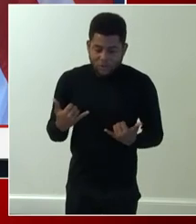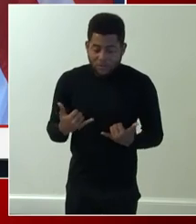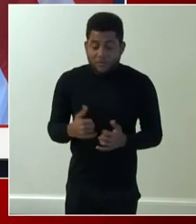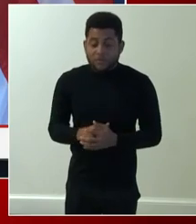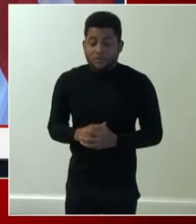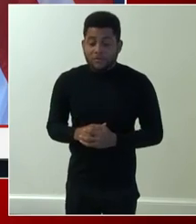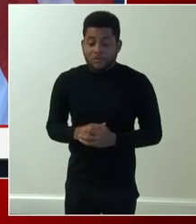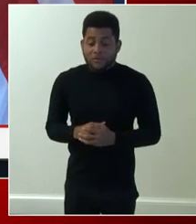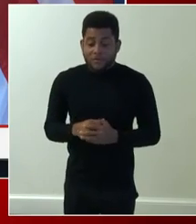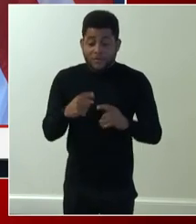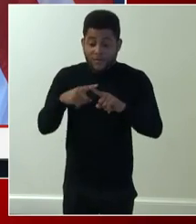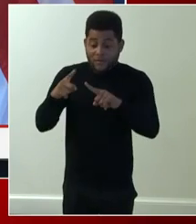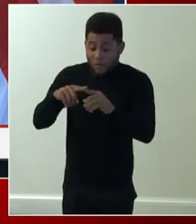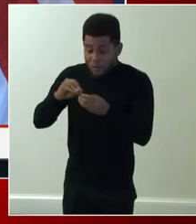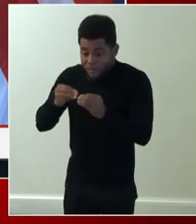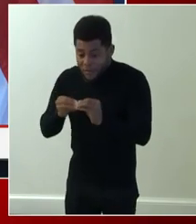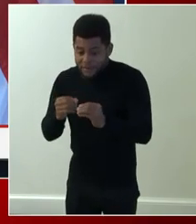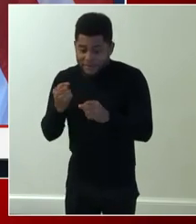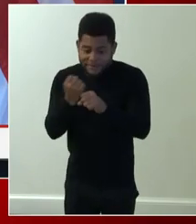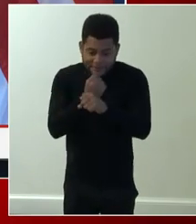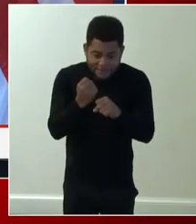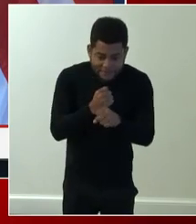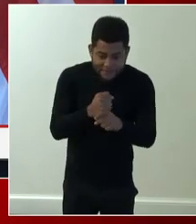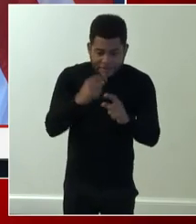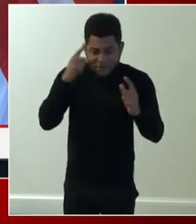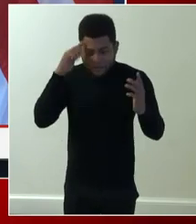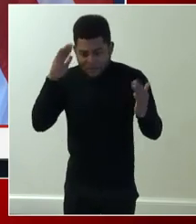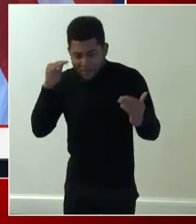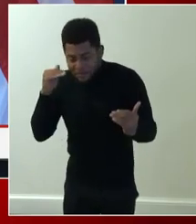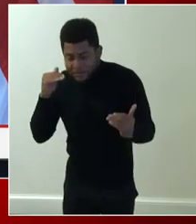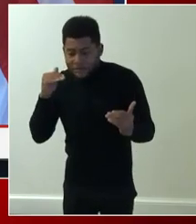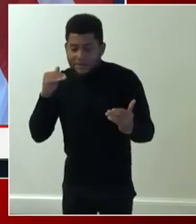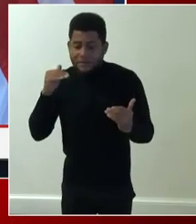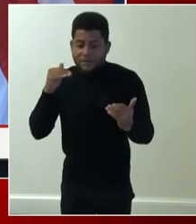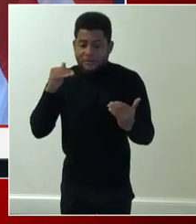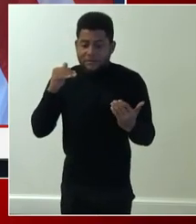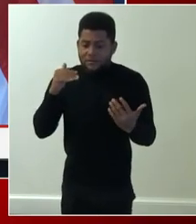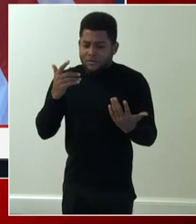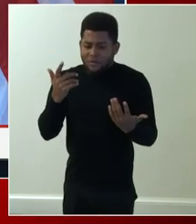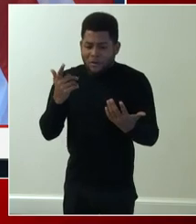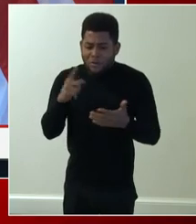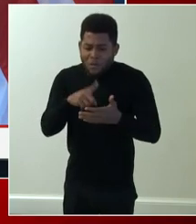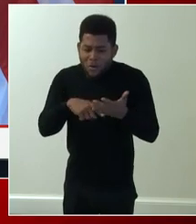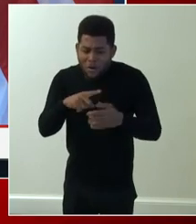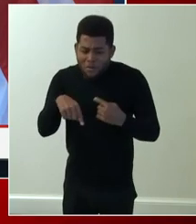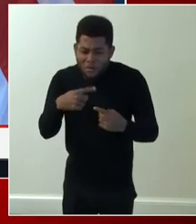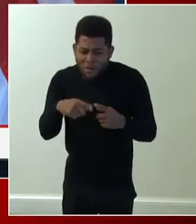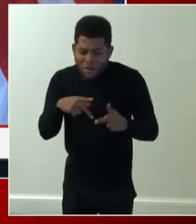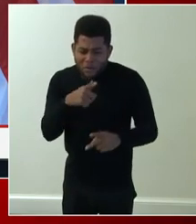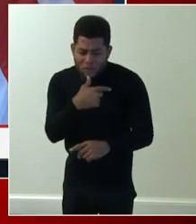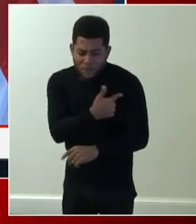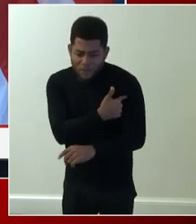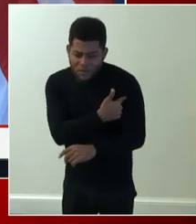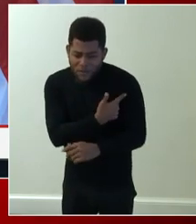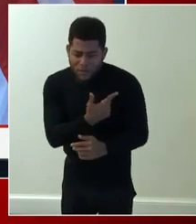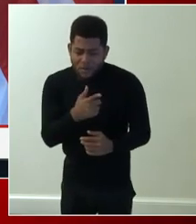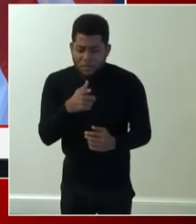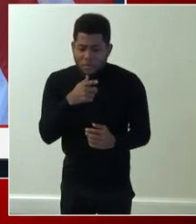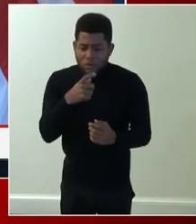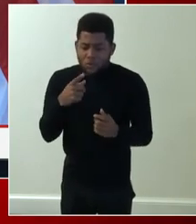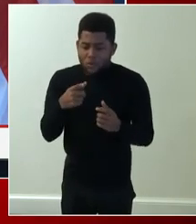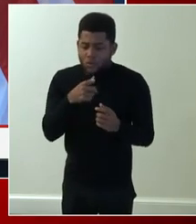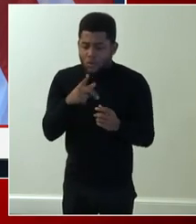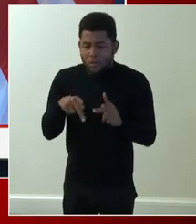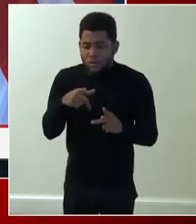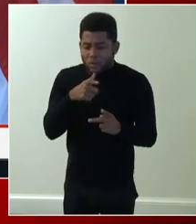outcomes related to those who are vaccinated and boosted, those who are vaccinated and those who are